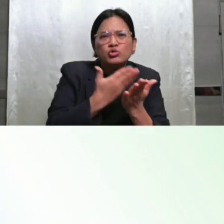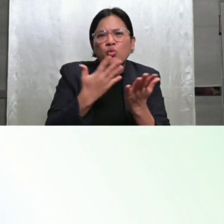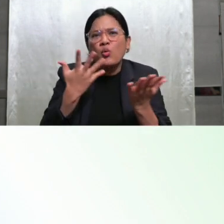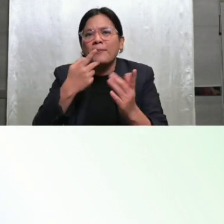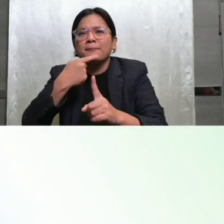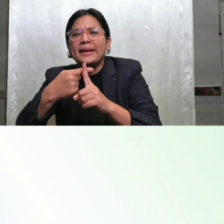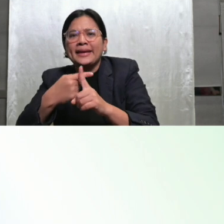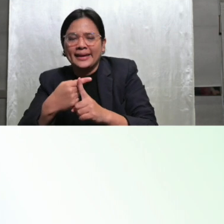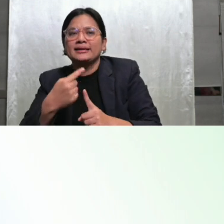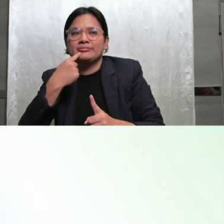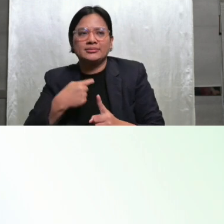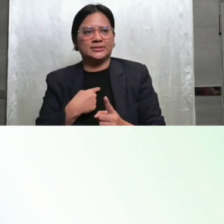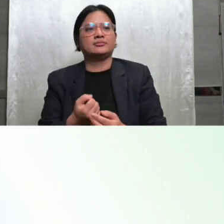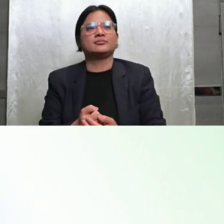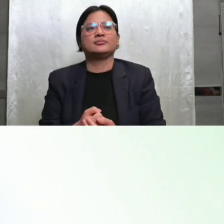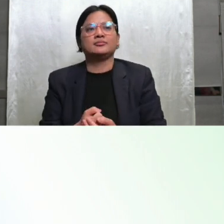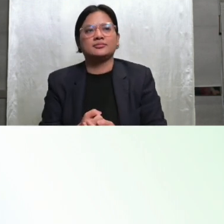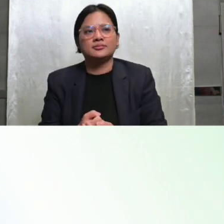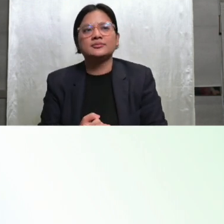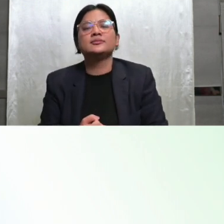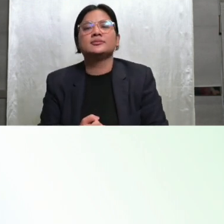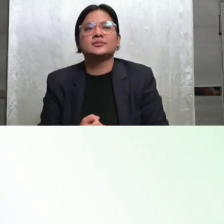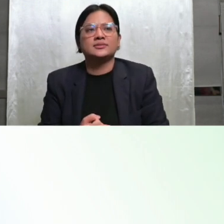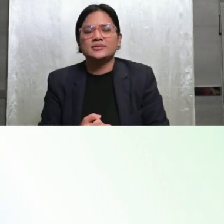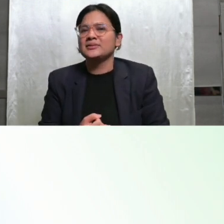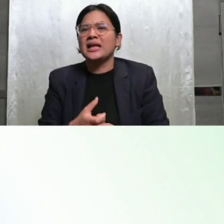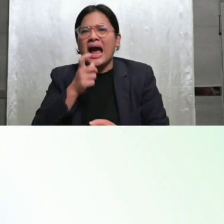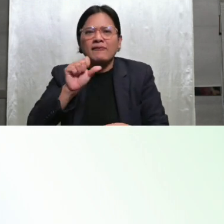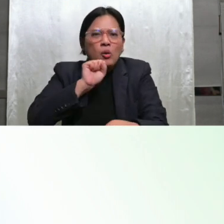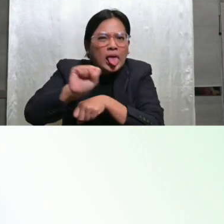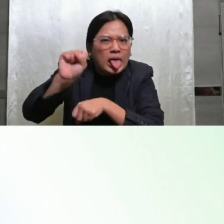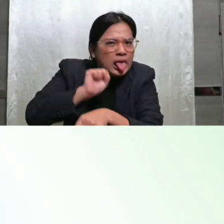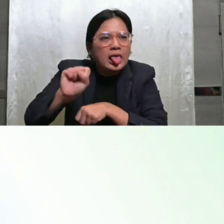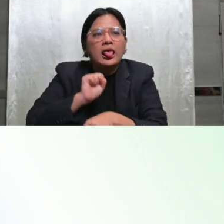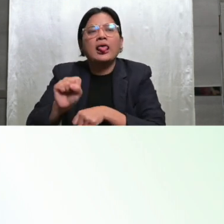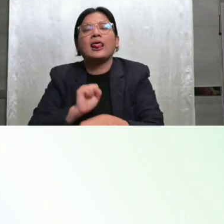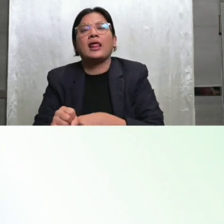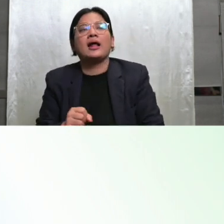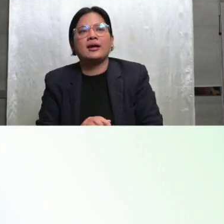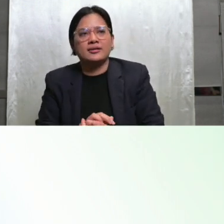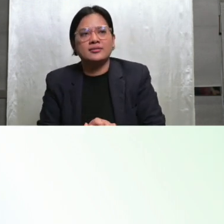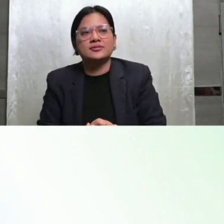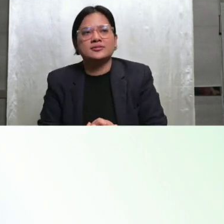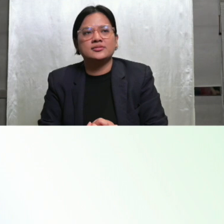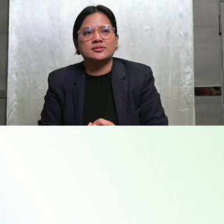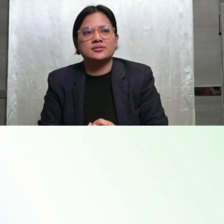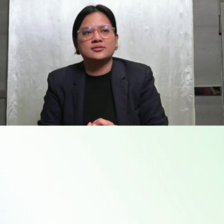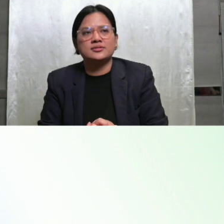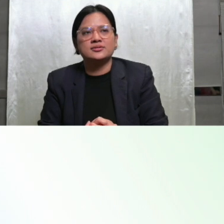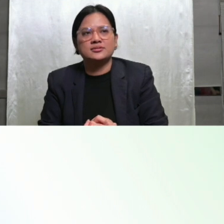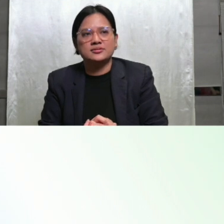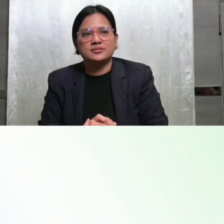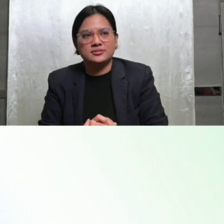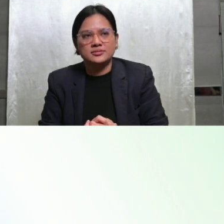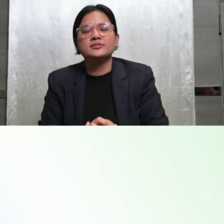all hunky-dory, right? With the use of AI, there are certain challenges which we must highlight. When we are going, the AI has